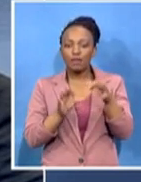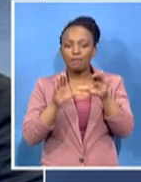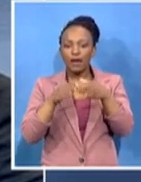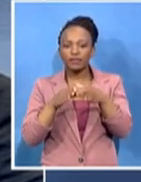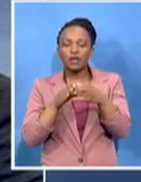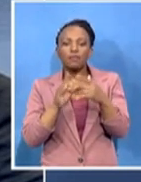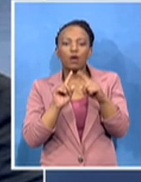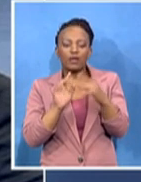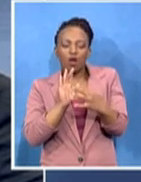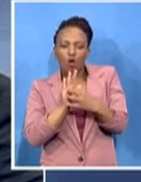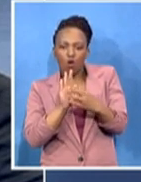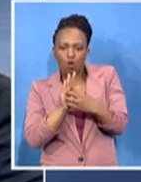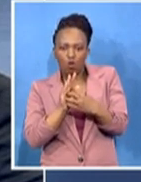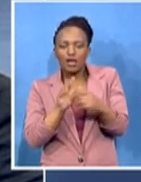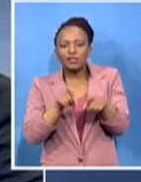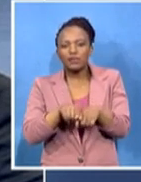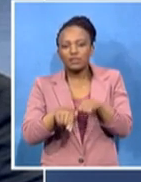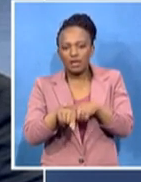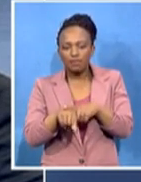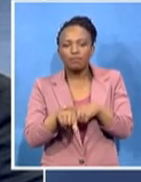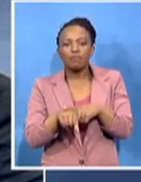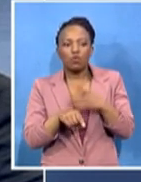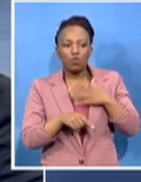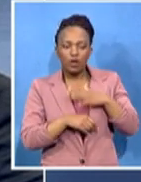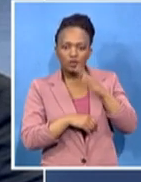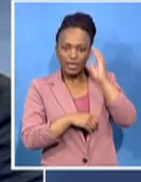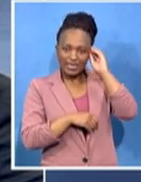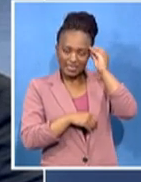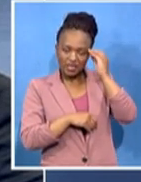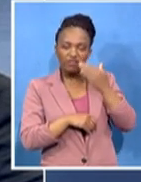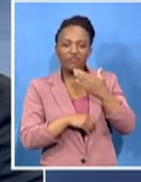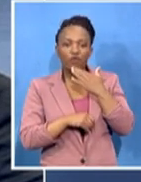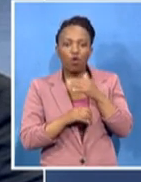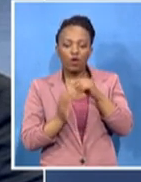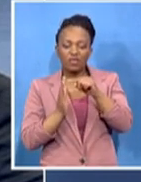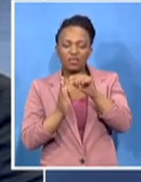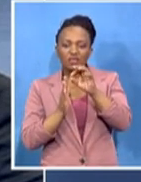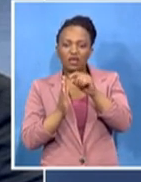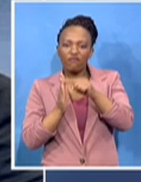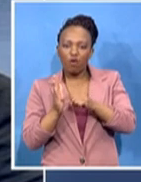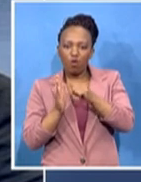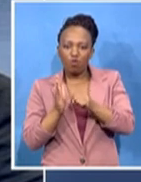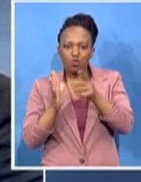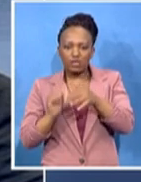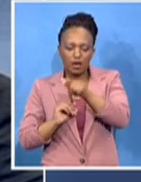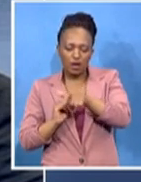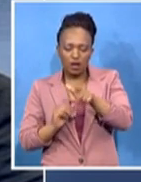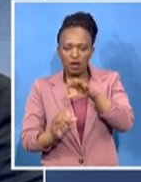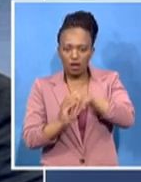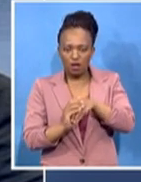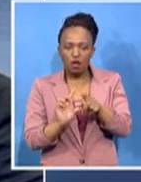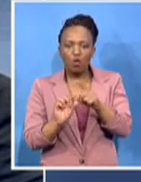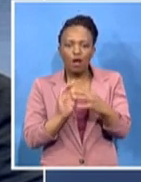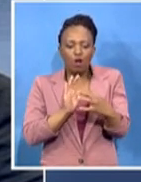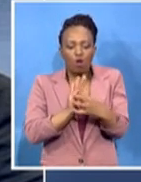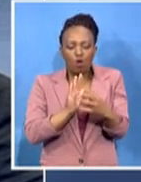the interest of the voter at the center of the decision making so that a logo should not cause confusion. So that we know now